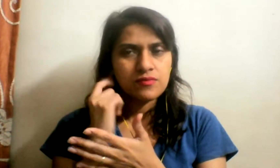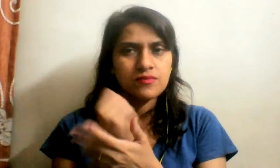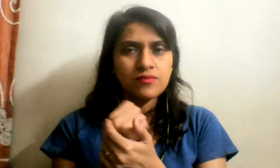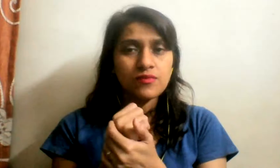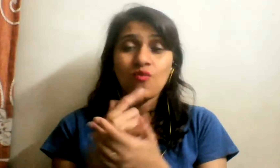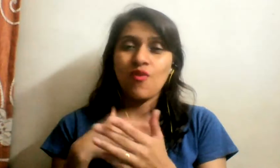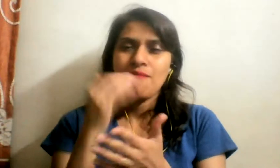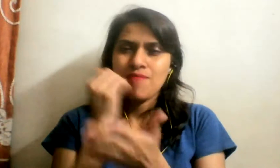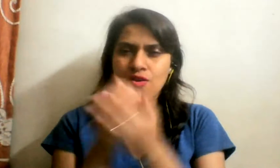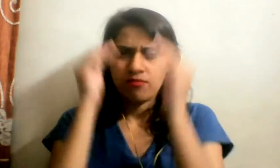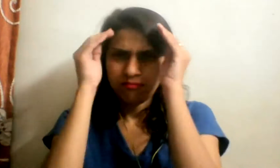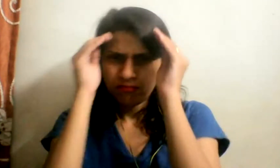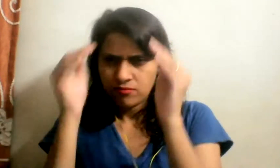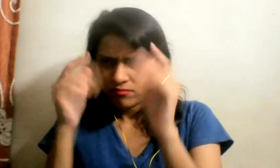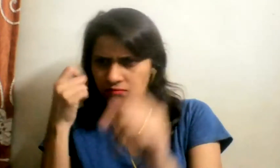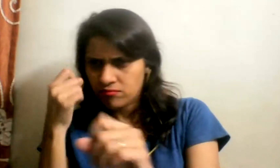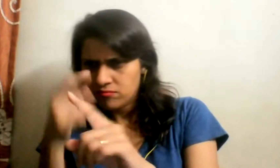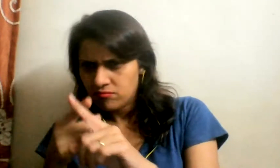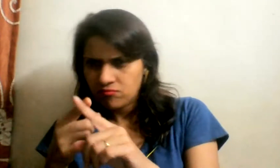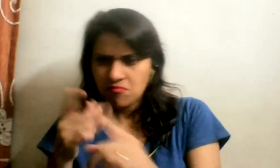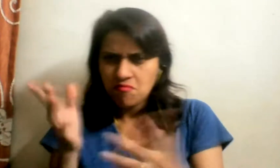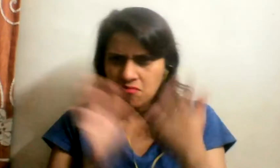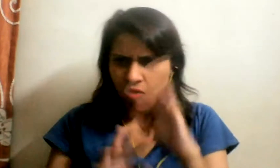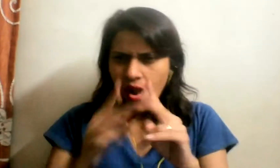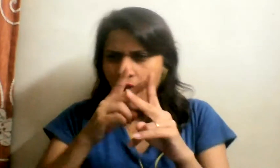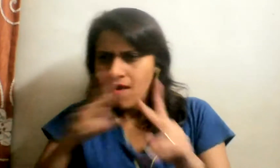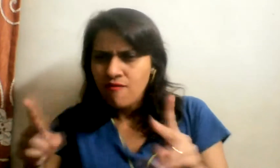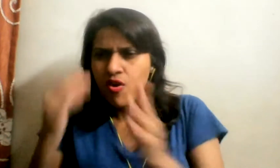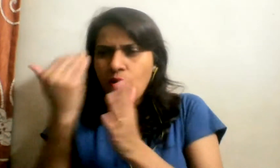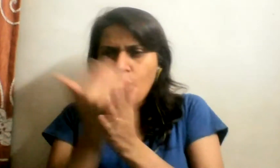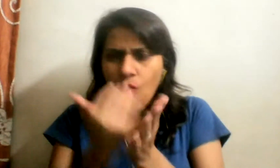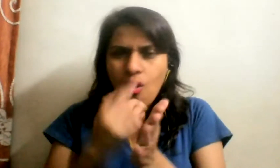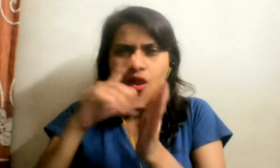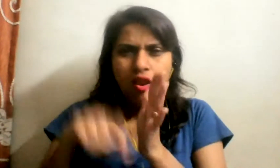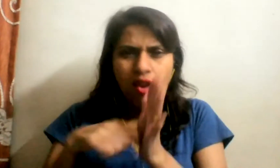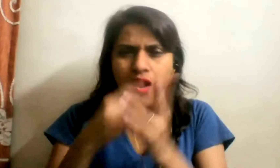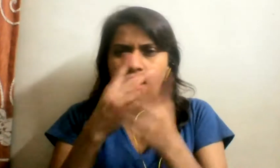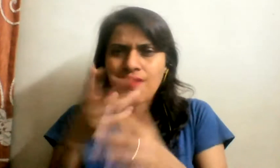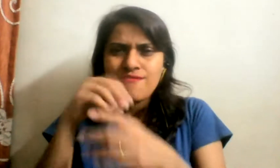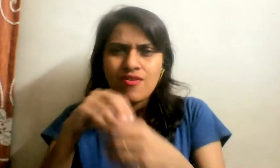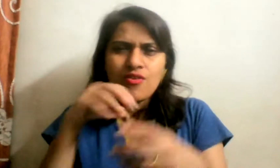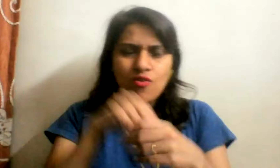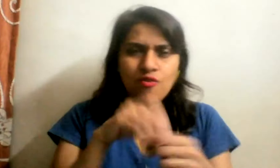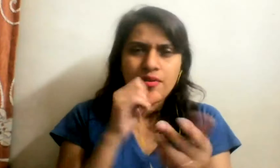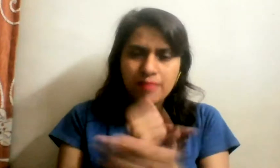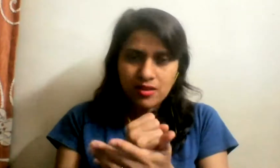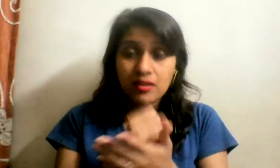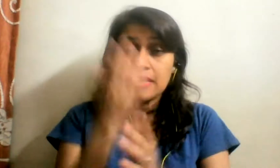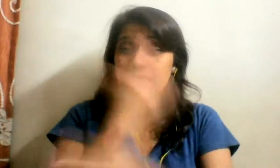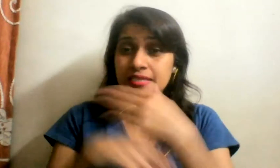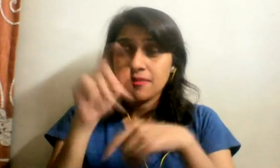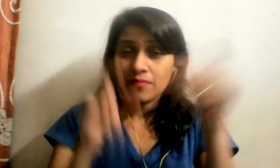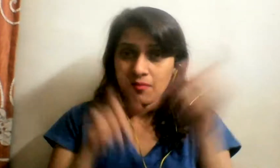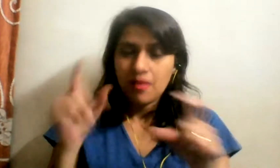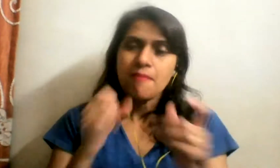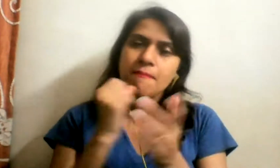focused interventions. So specific programs and interventions for persons with disabilities, and people with disabilities should be part of the